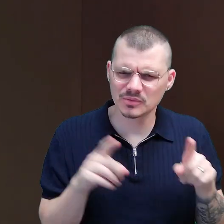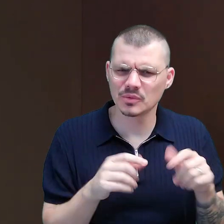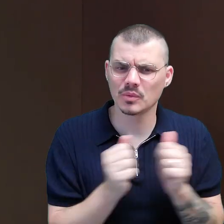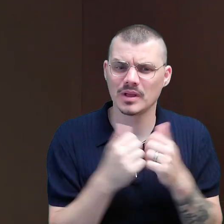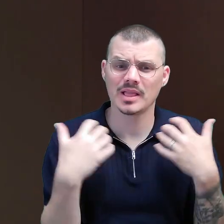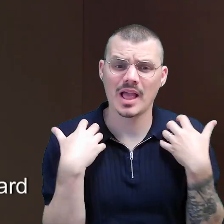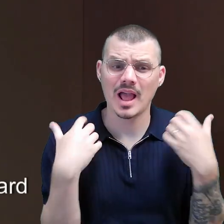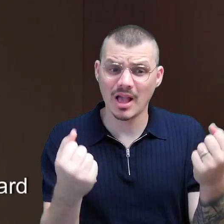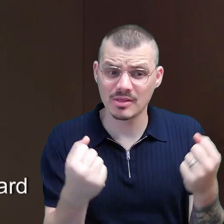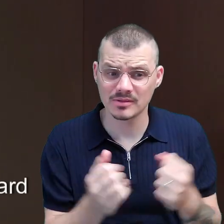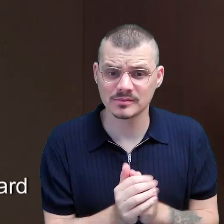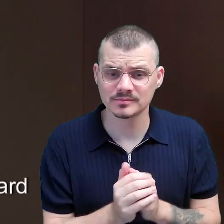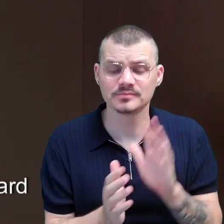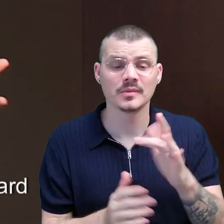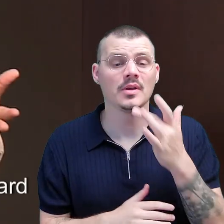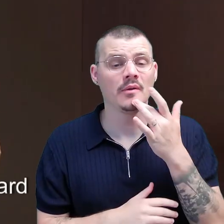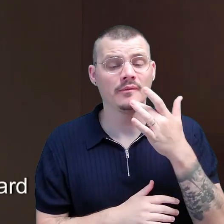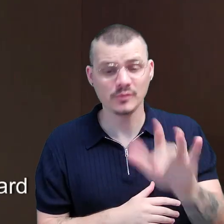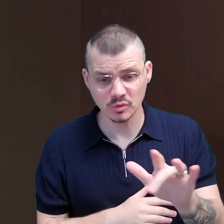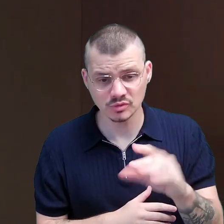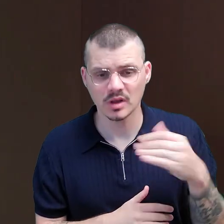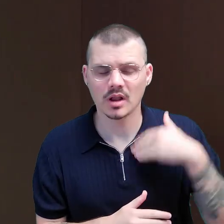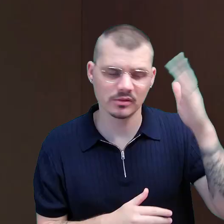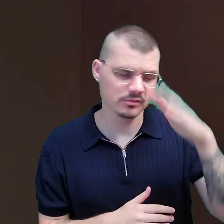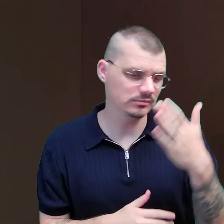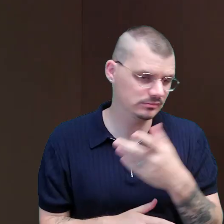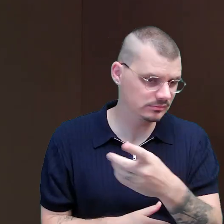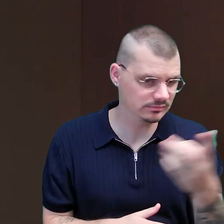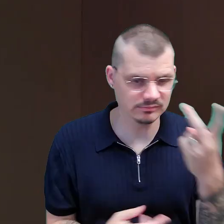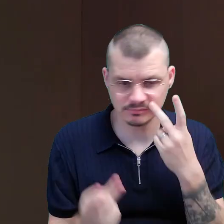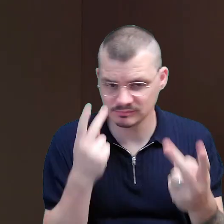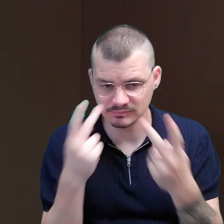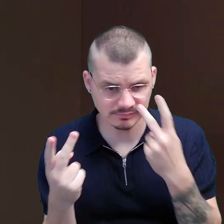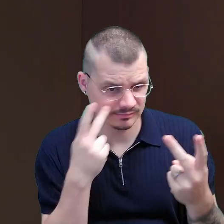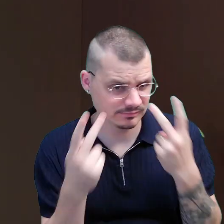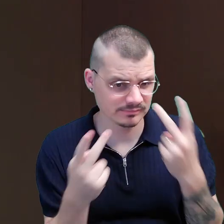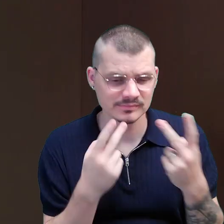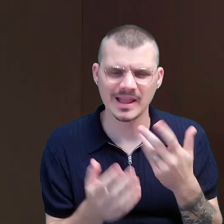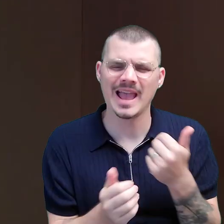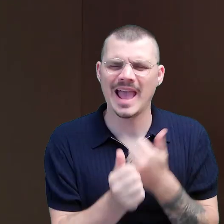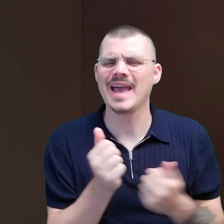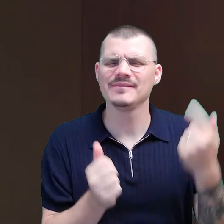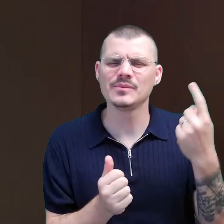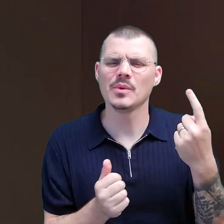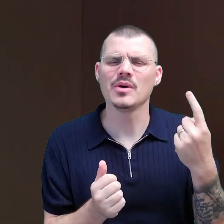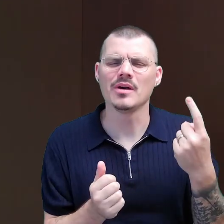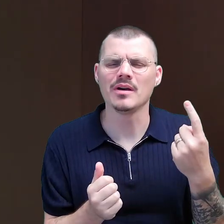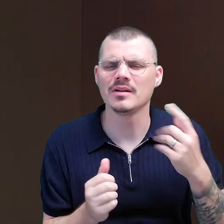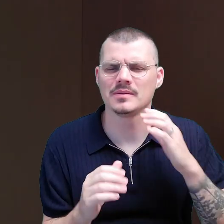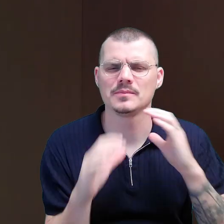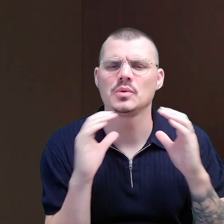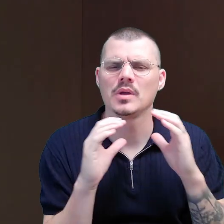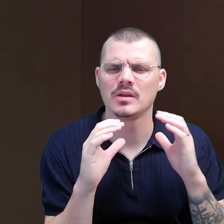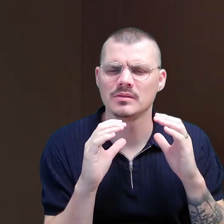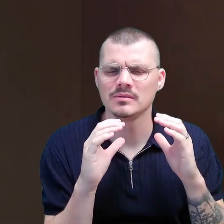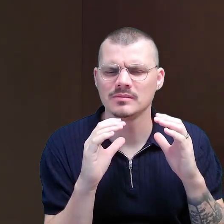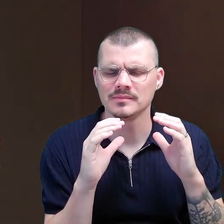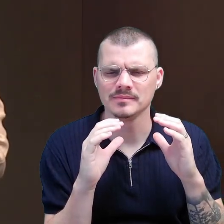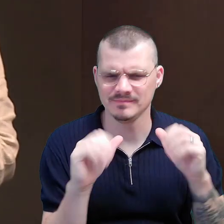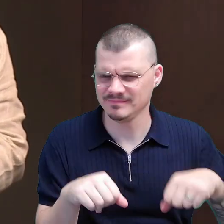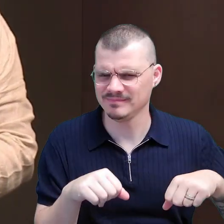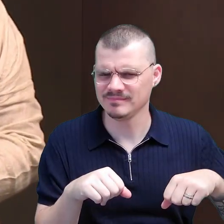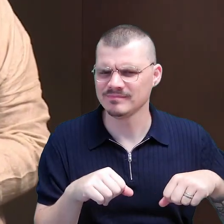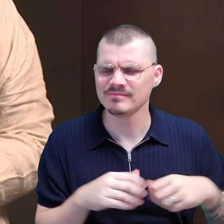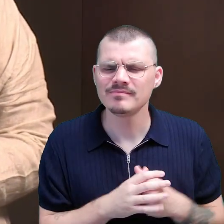health-wise? Fortunately, and I know y'all have heard this a million times, everybody communicates. And if